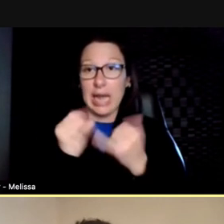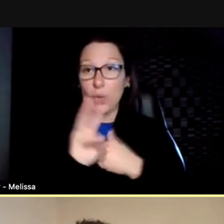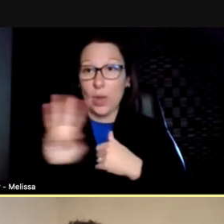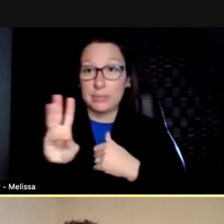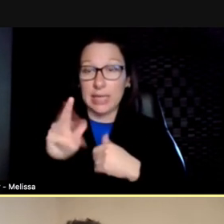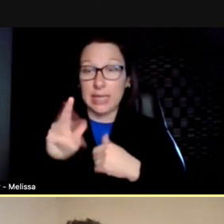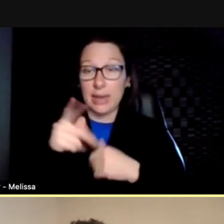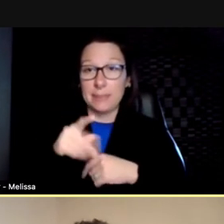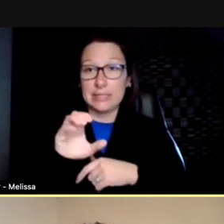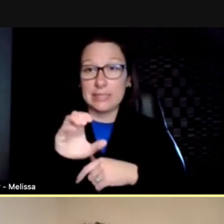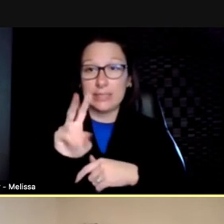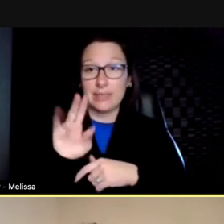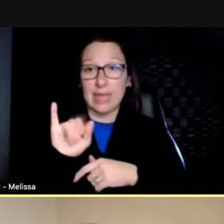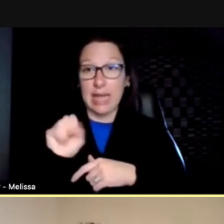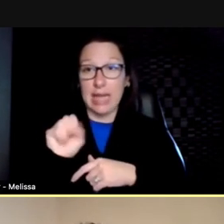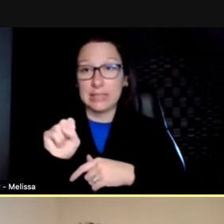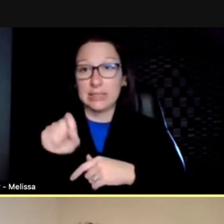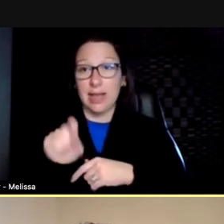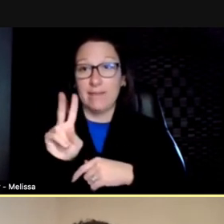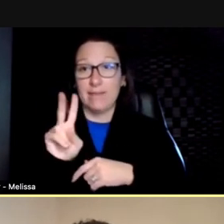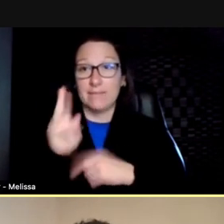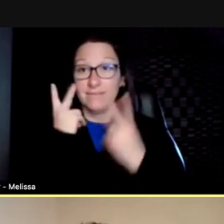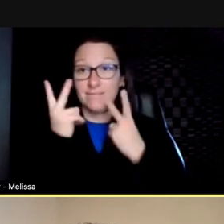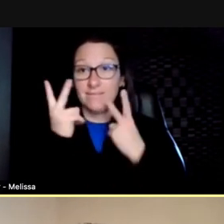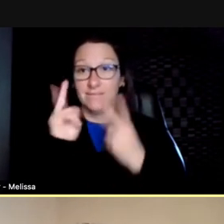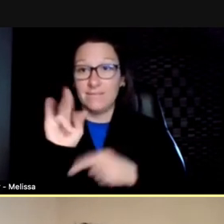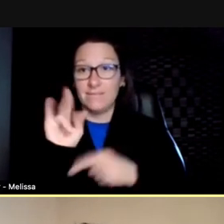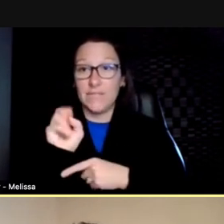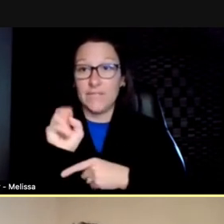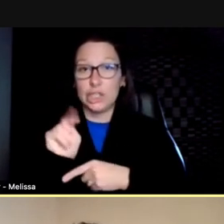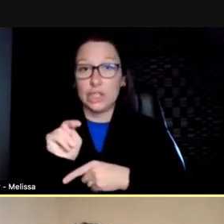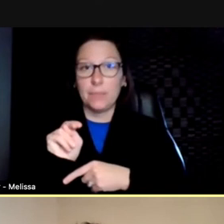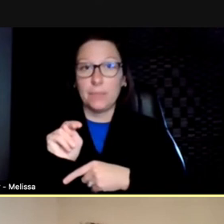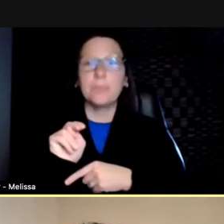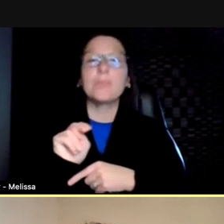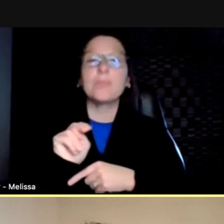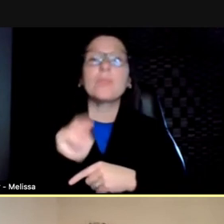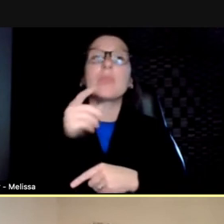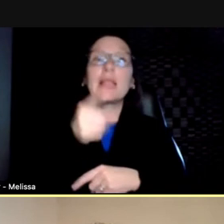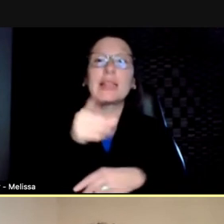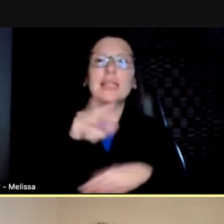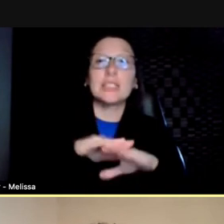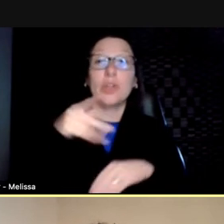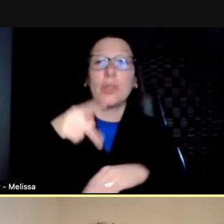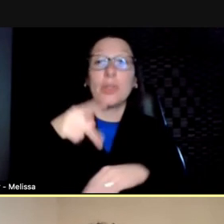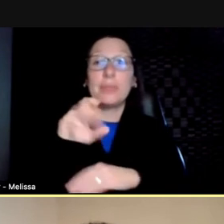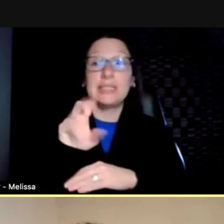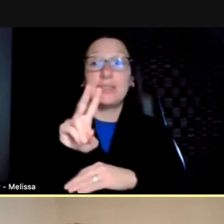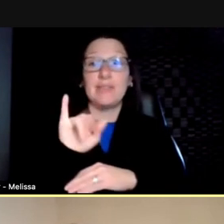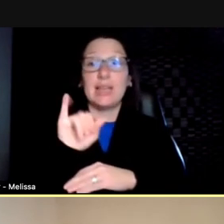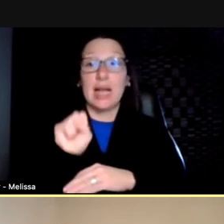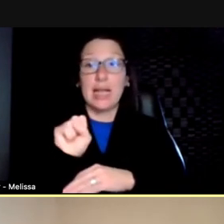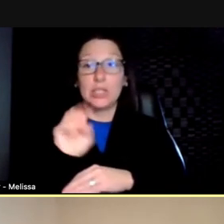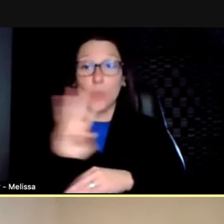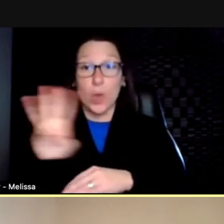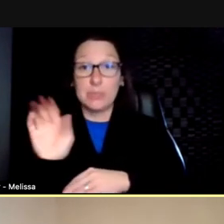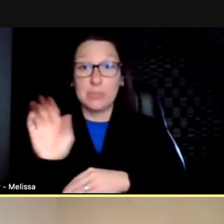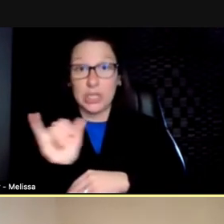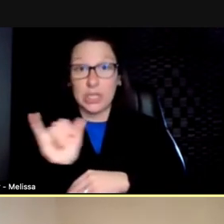pcvis.vision. And including these graphics are on the PCVIS website. And it's looking at